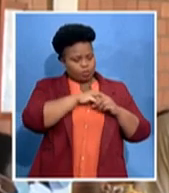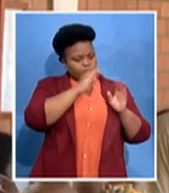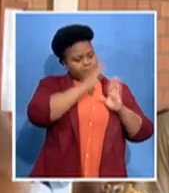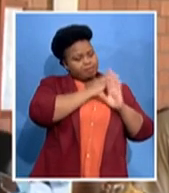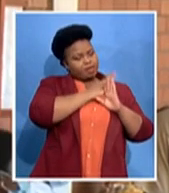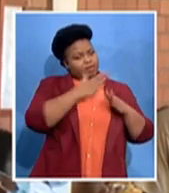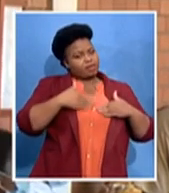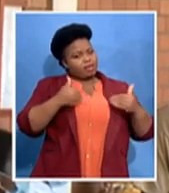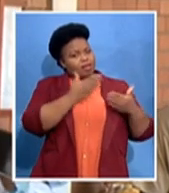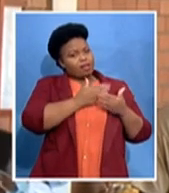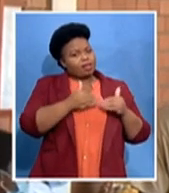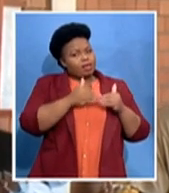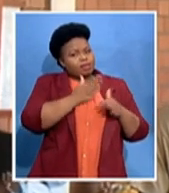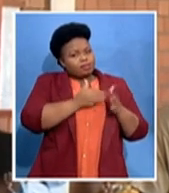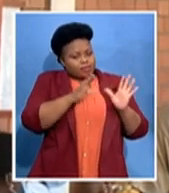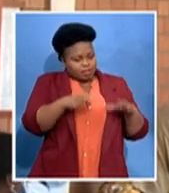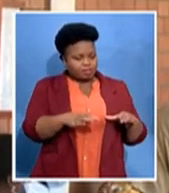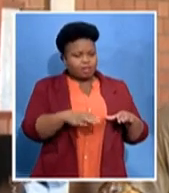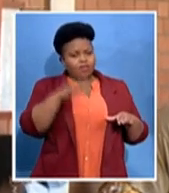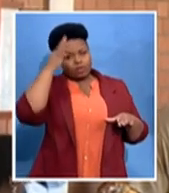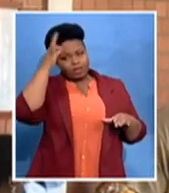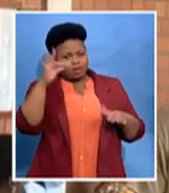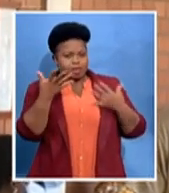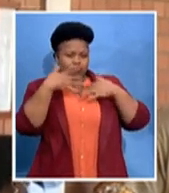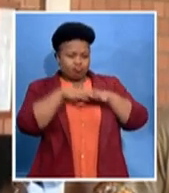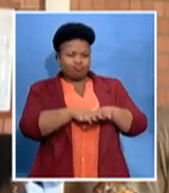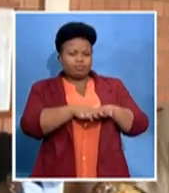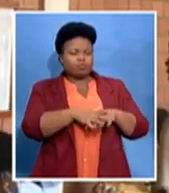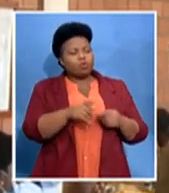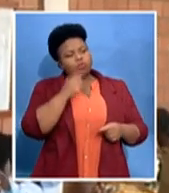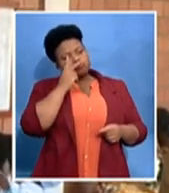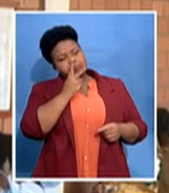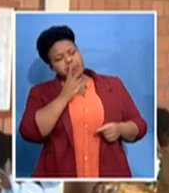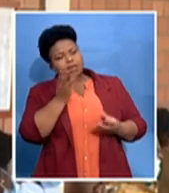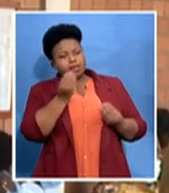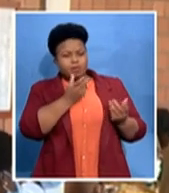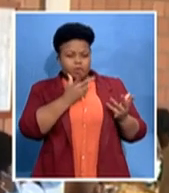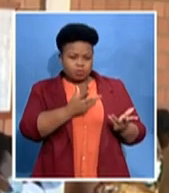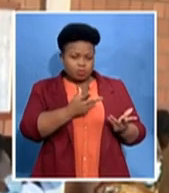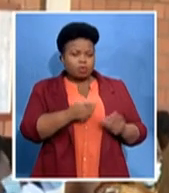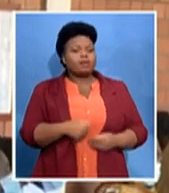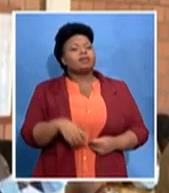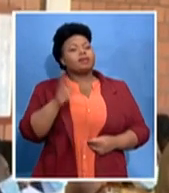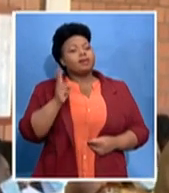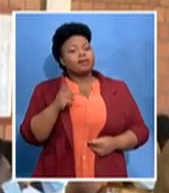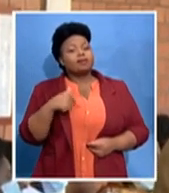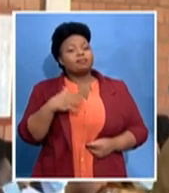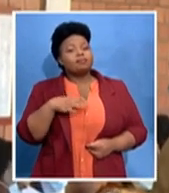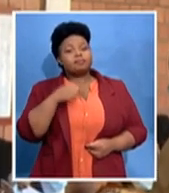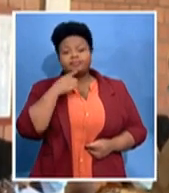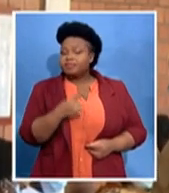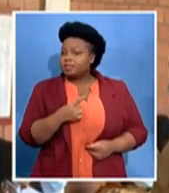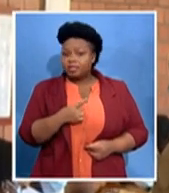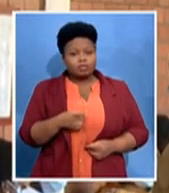therefore looking at those numbers. Again, I must mention, we are not looking only at the